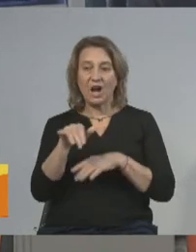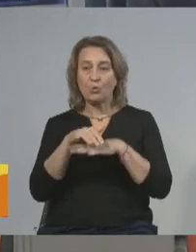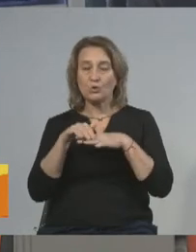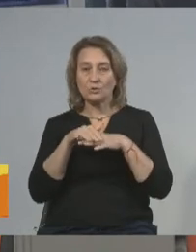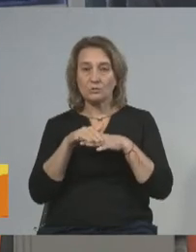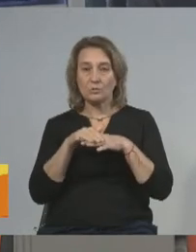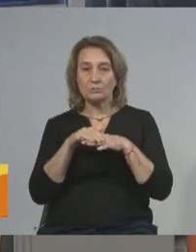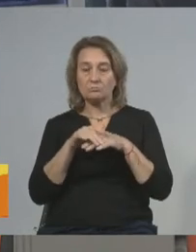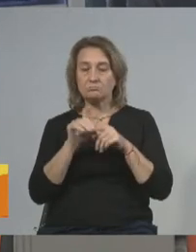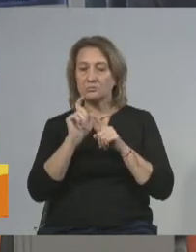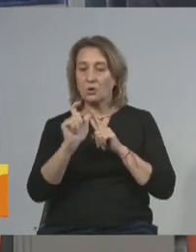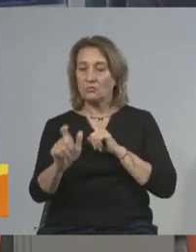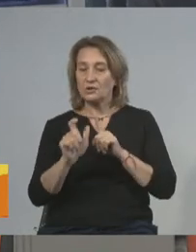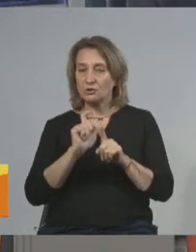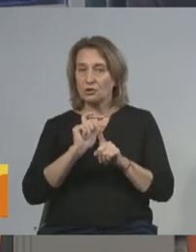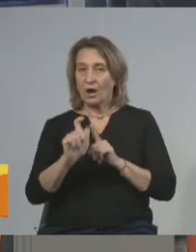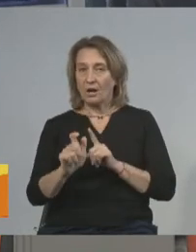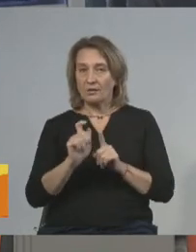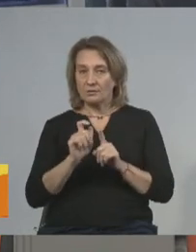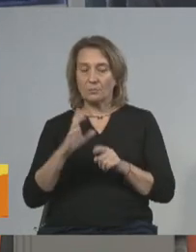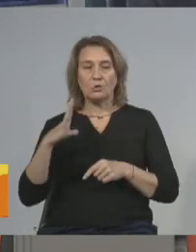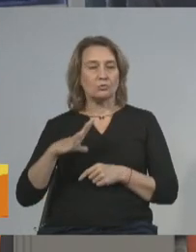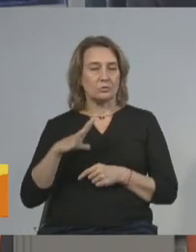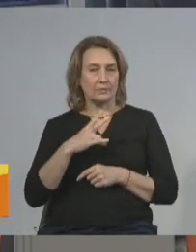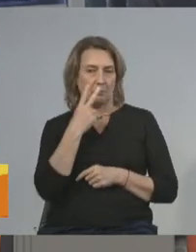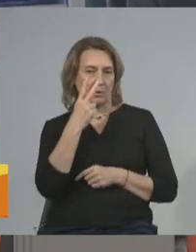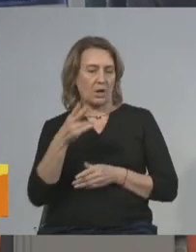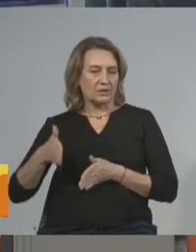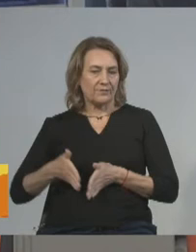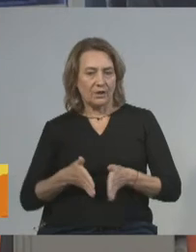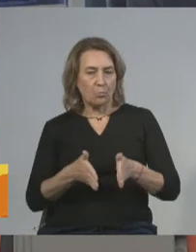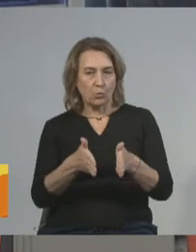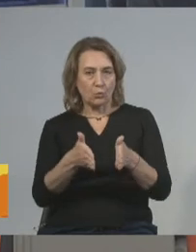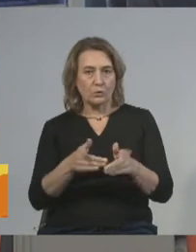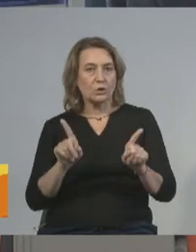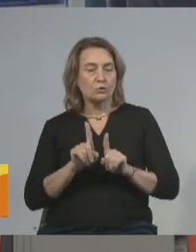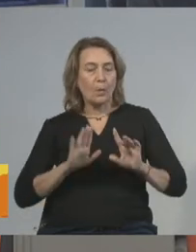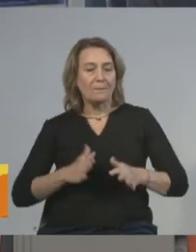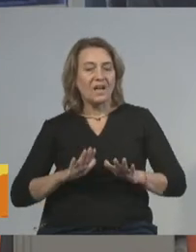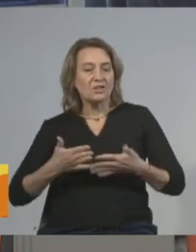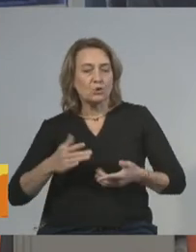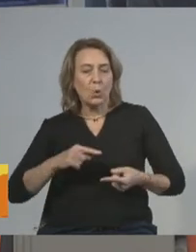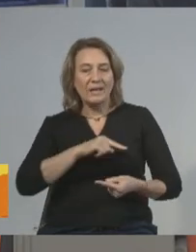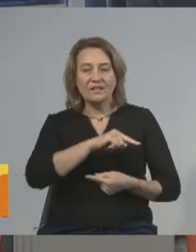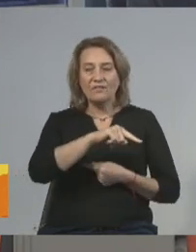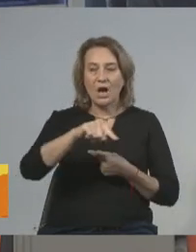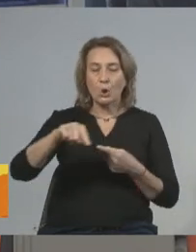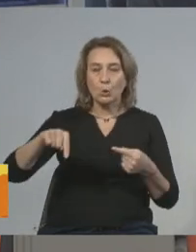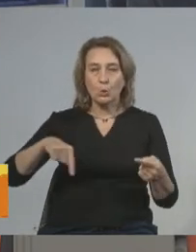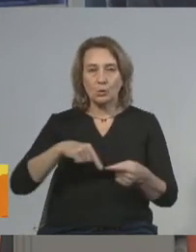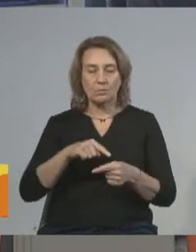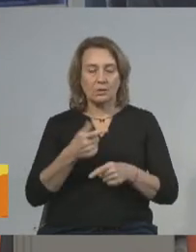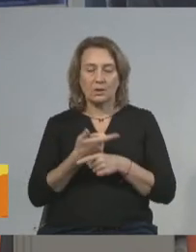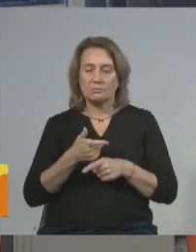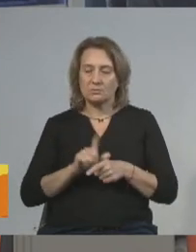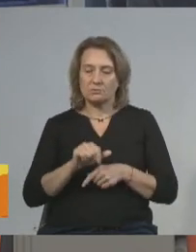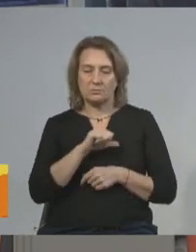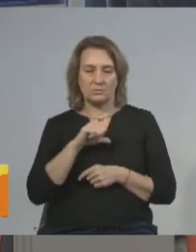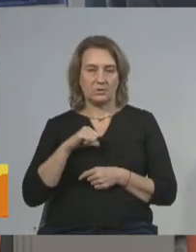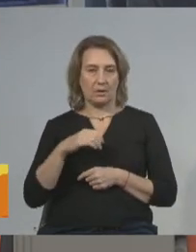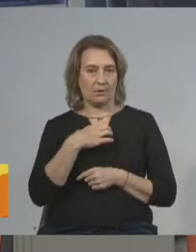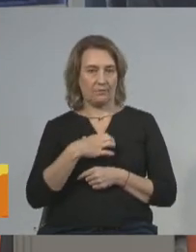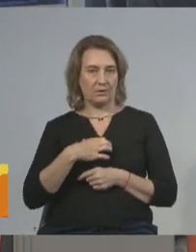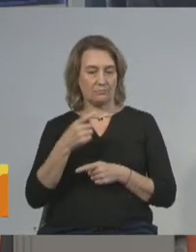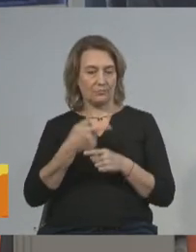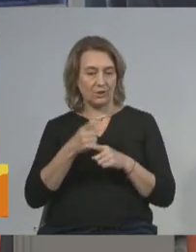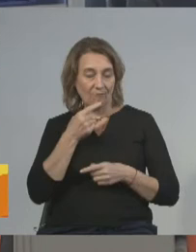produce content to meet the needs of the audience to show the way to show what is happening around